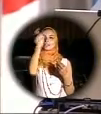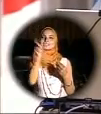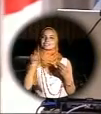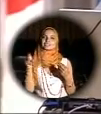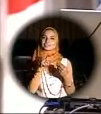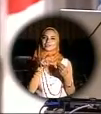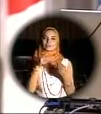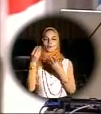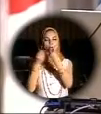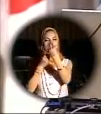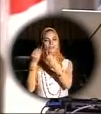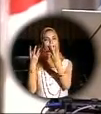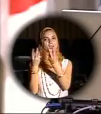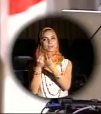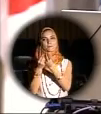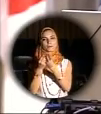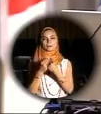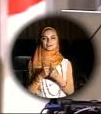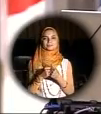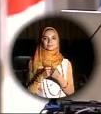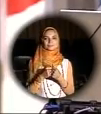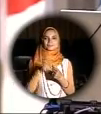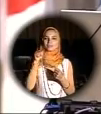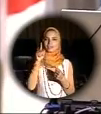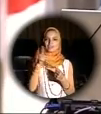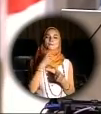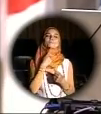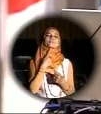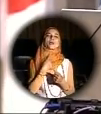Okay. She likes to talk, so she we have to stop her.